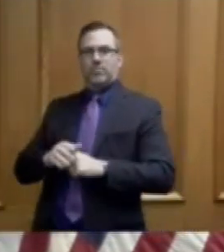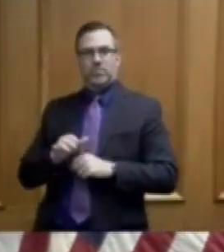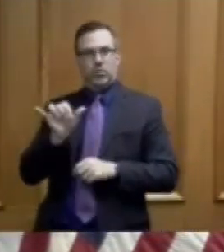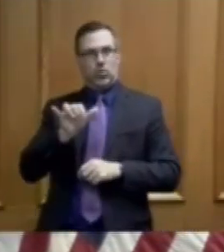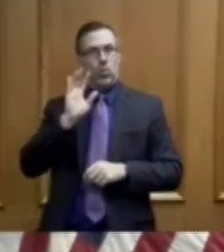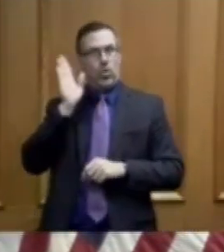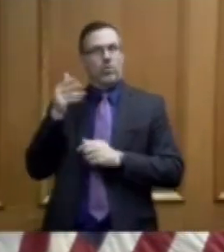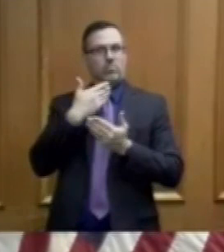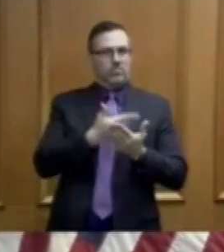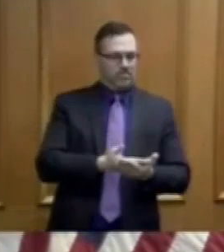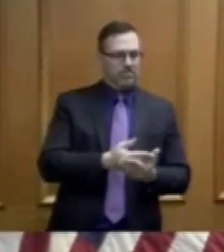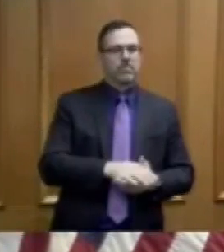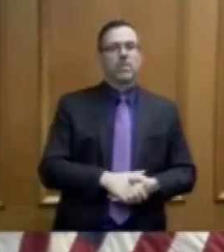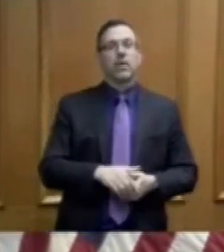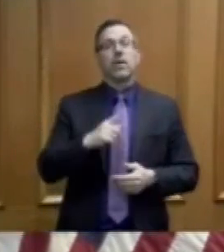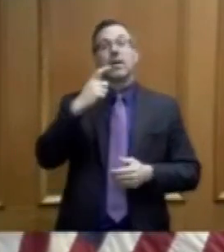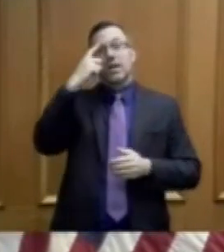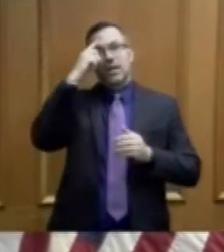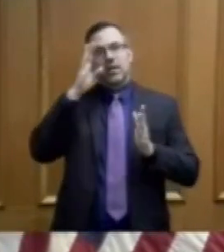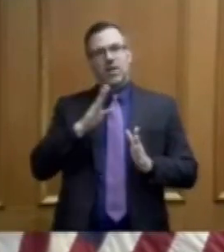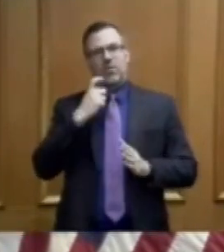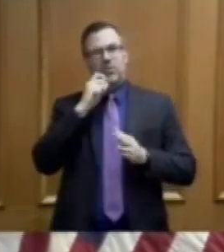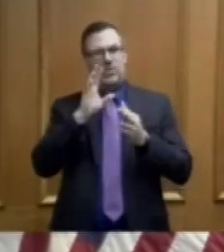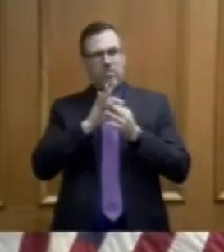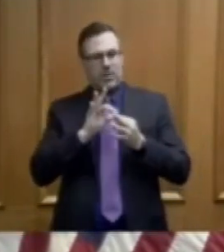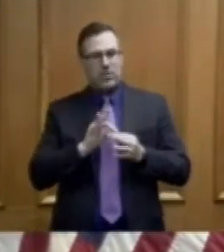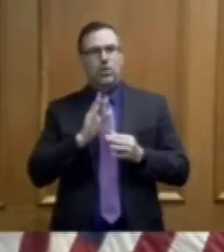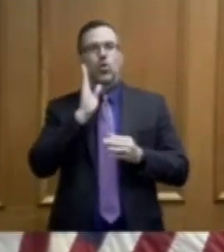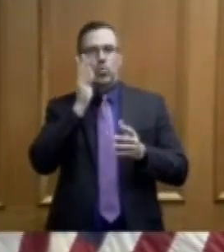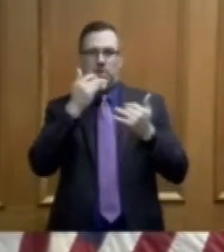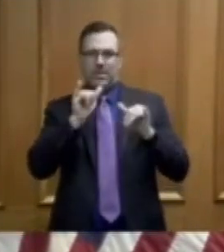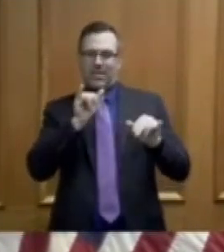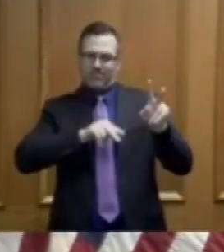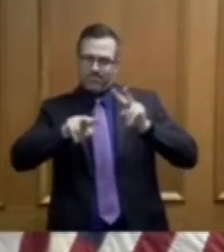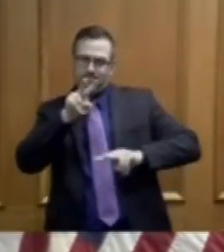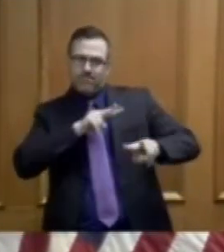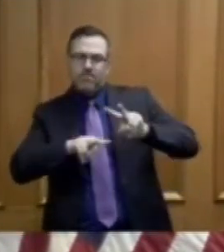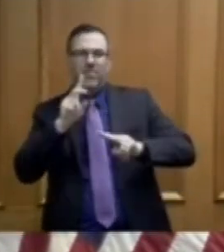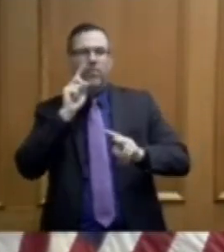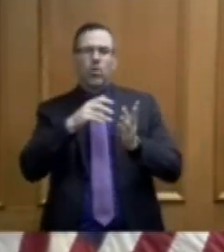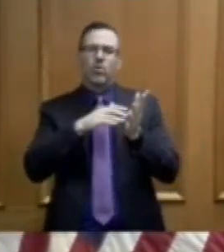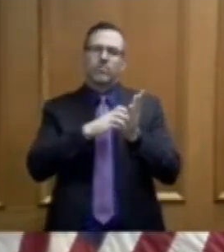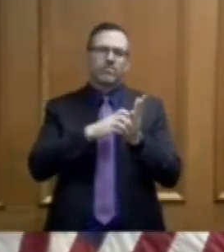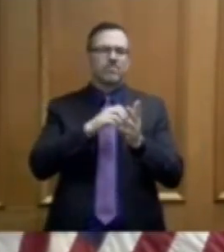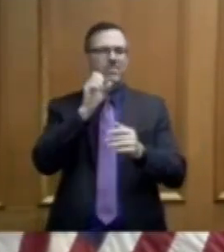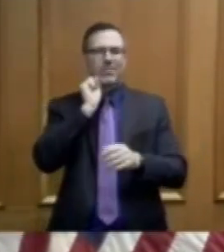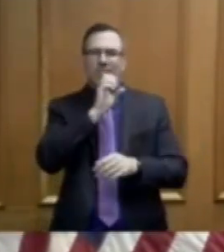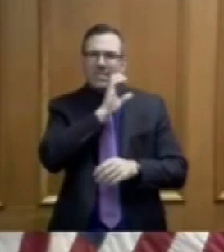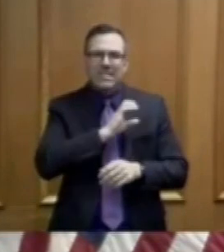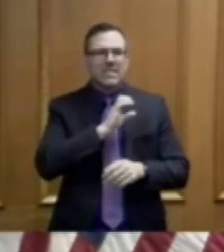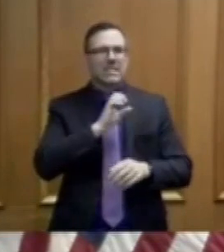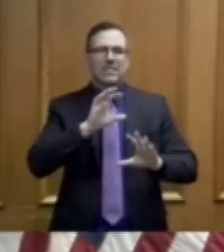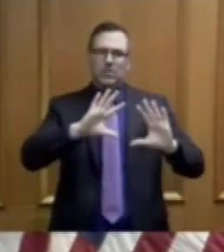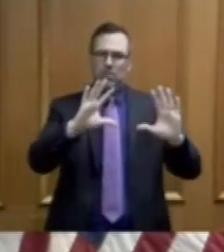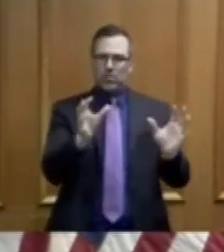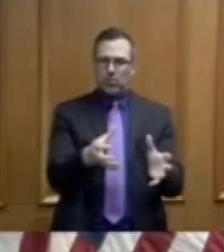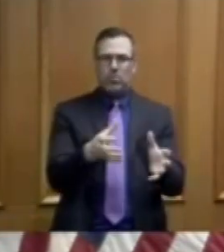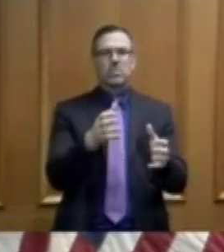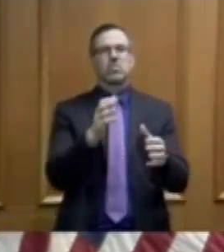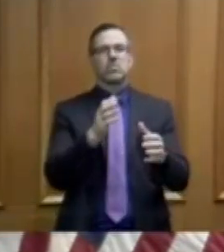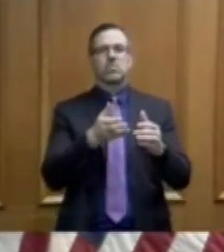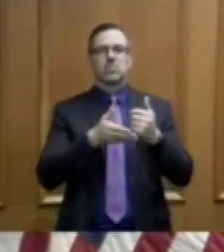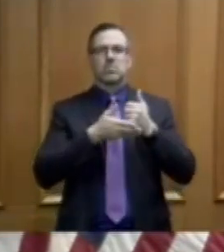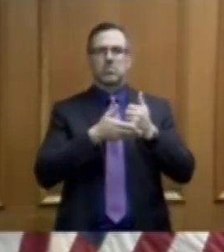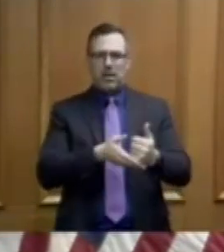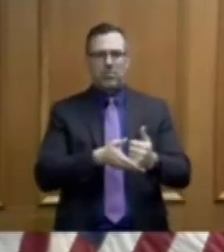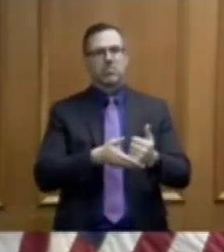mentioned, we continue to watch our vulnerable populations and make specific preparations and specific plans for them as needed.